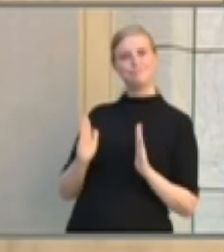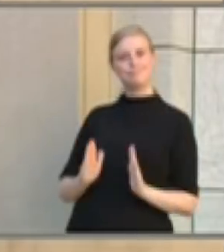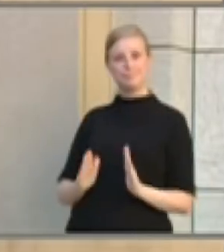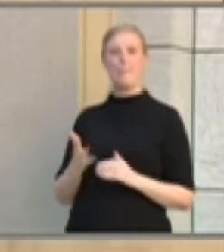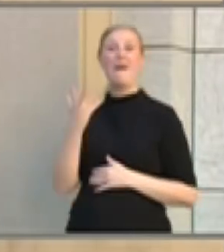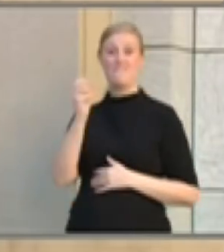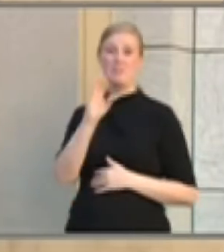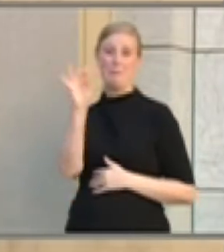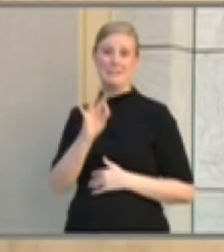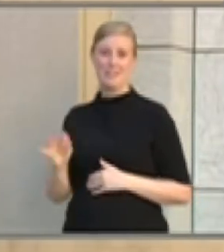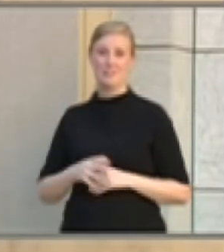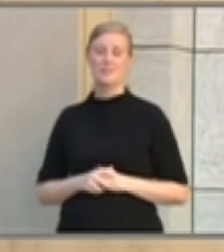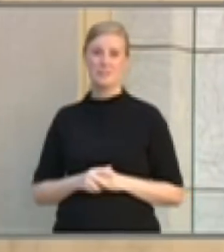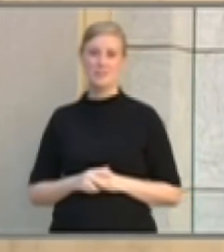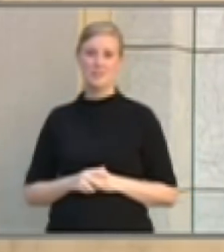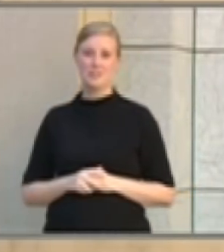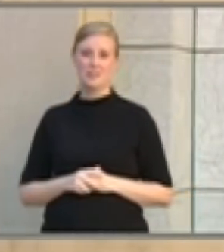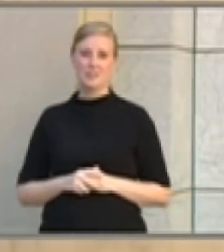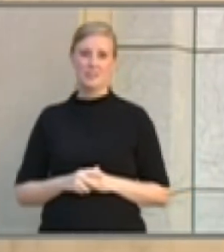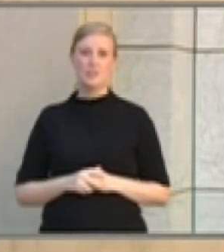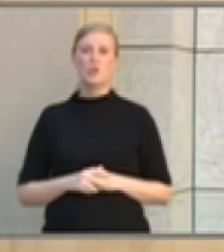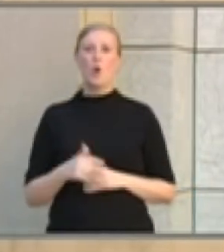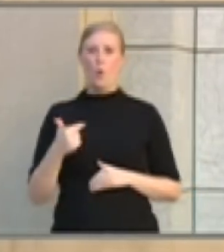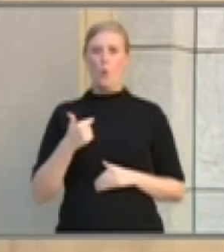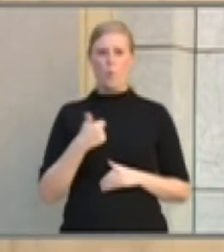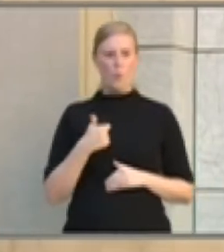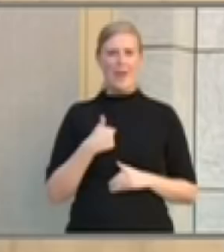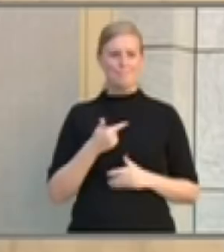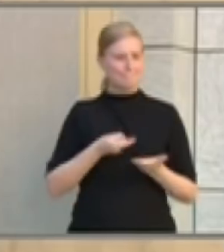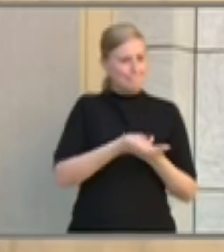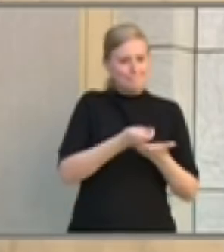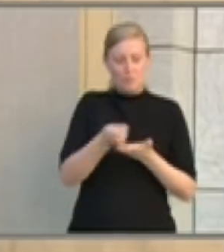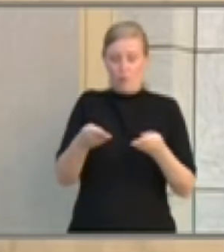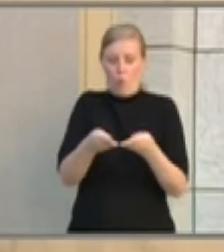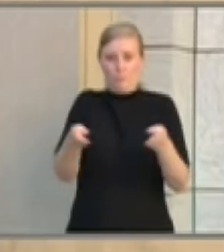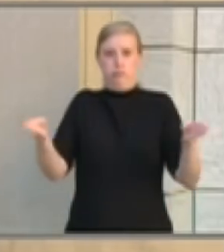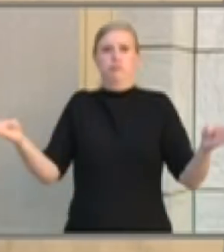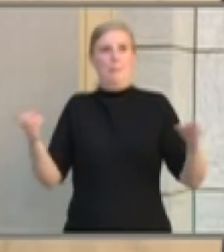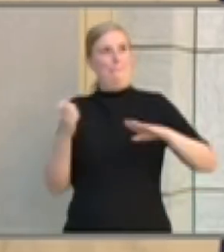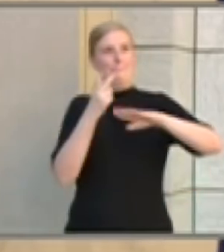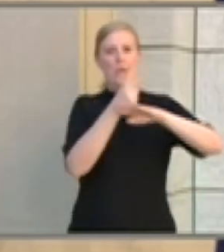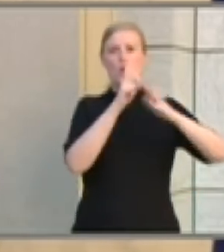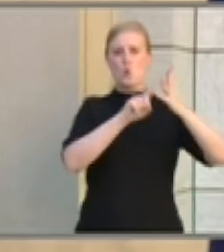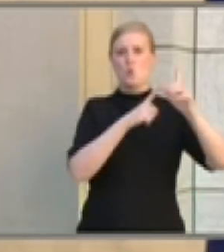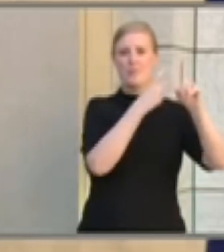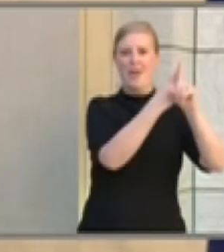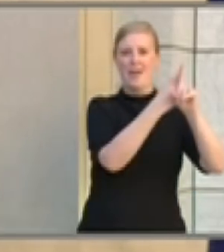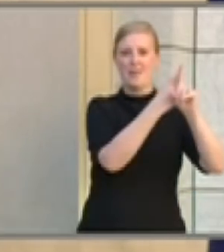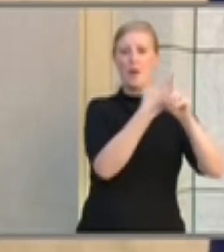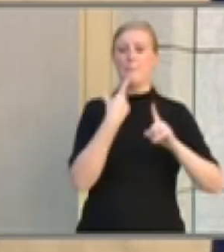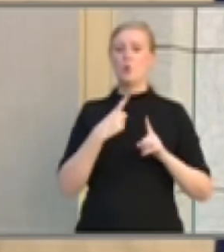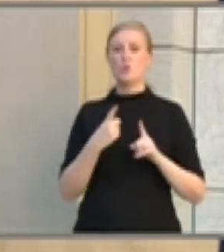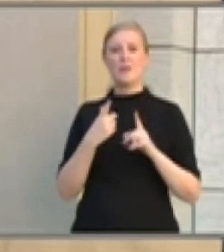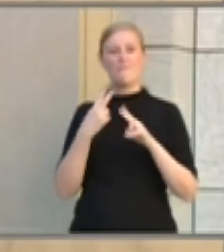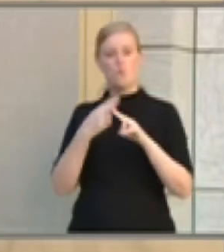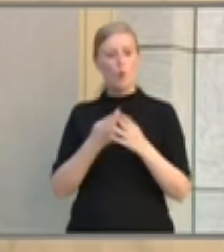United Kingdom's scheme, as it applies to all employees, not just those that have been stood down. And it's